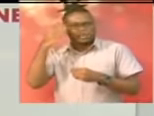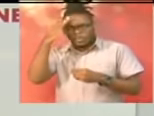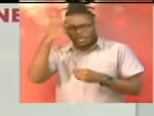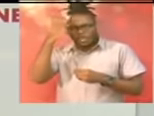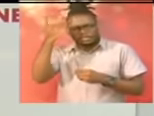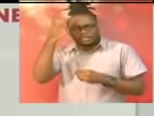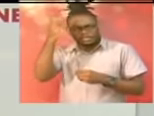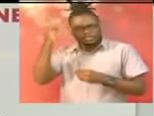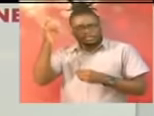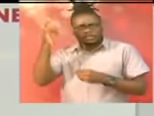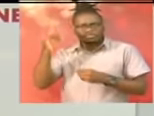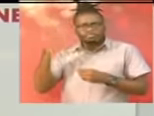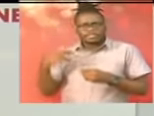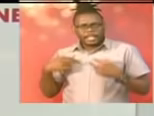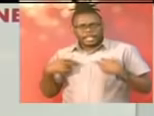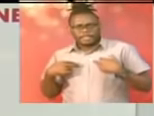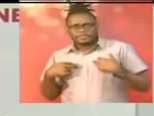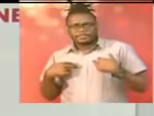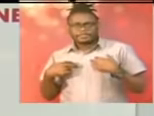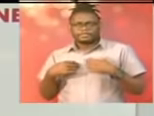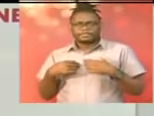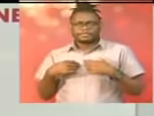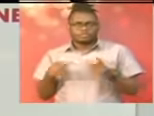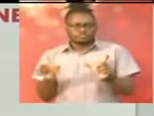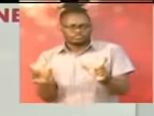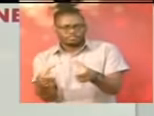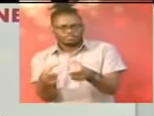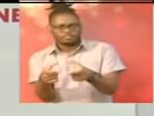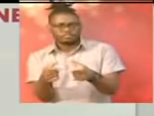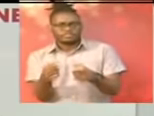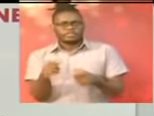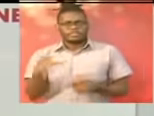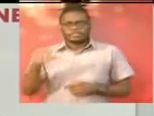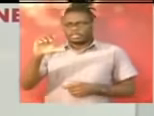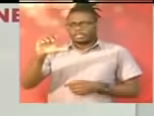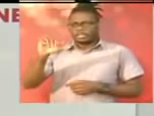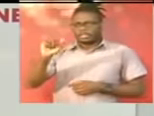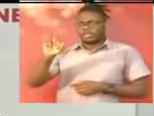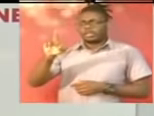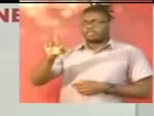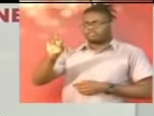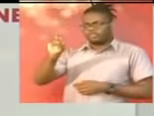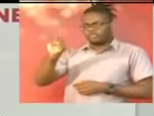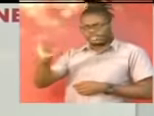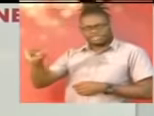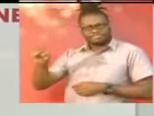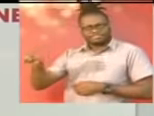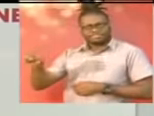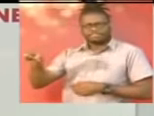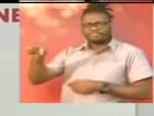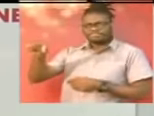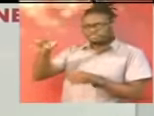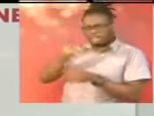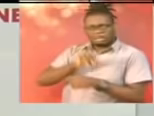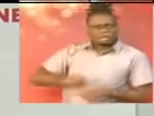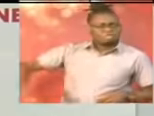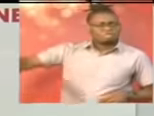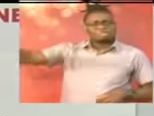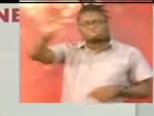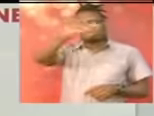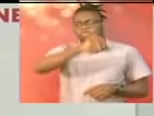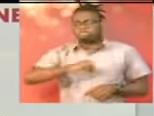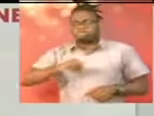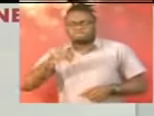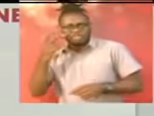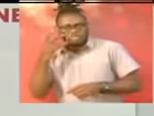County Carney are the same reasons or influencing factors which will exist in the other counties as well. Spread within the home, of course, continues to stand out. And